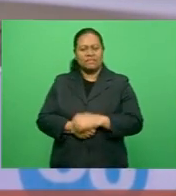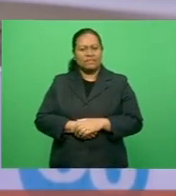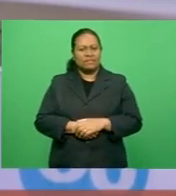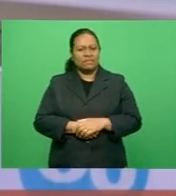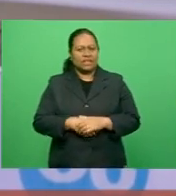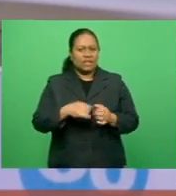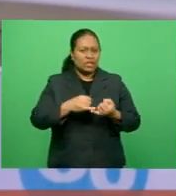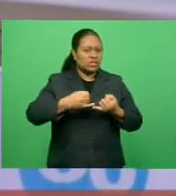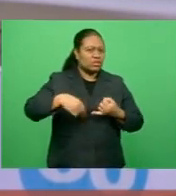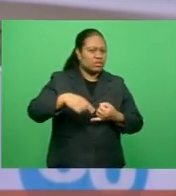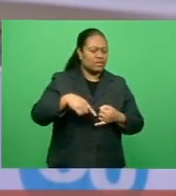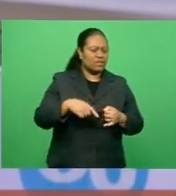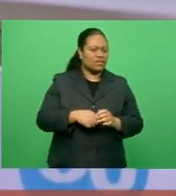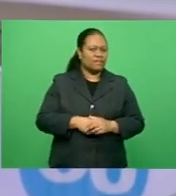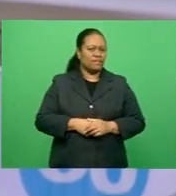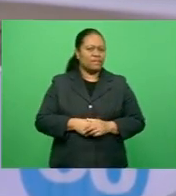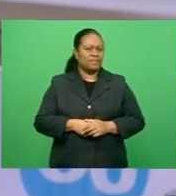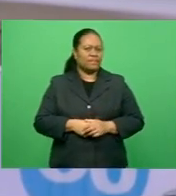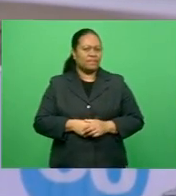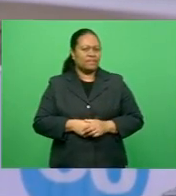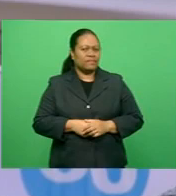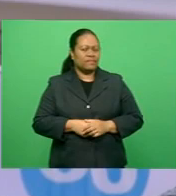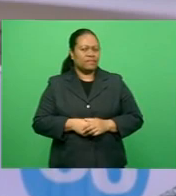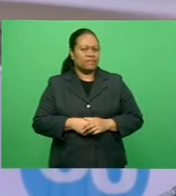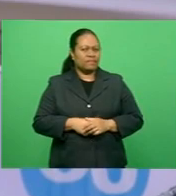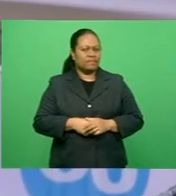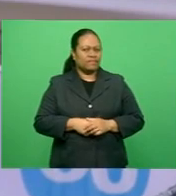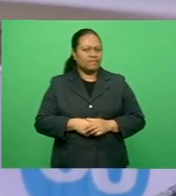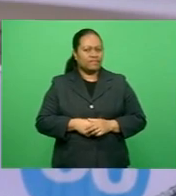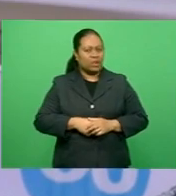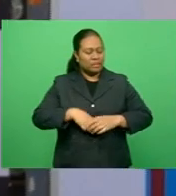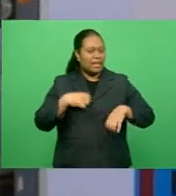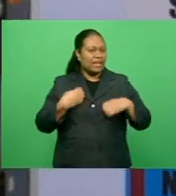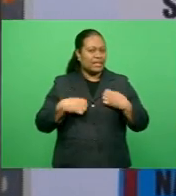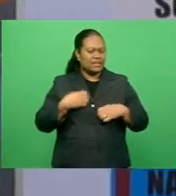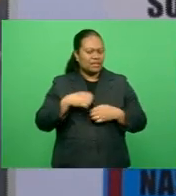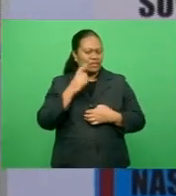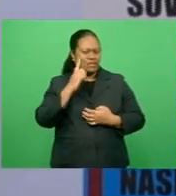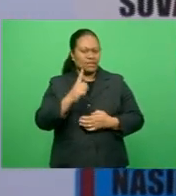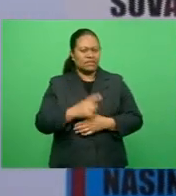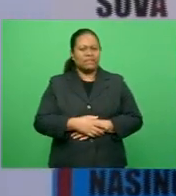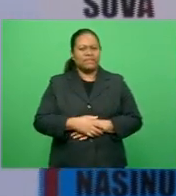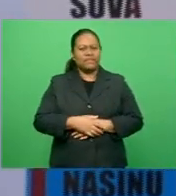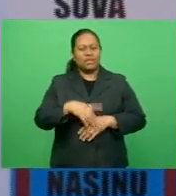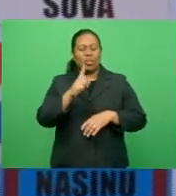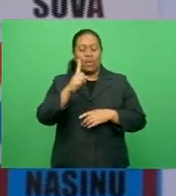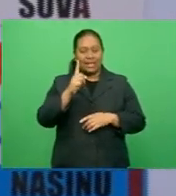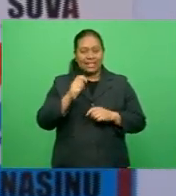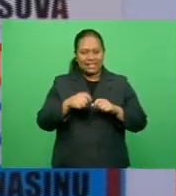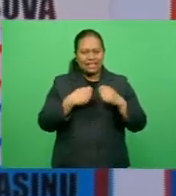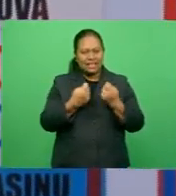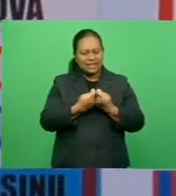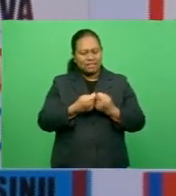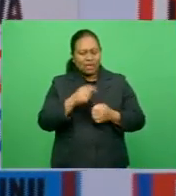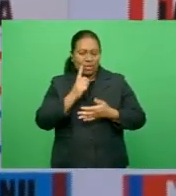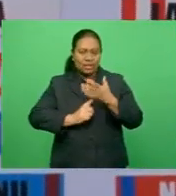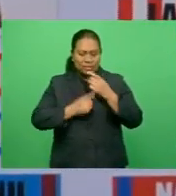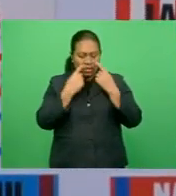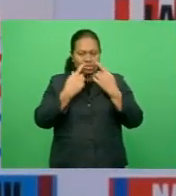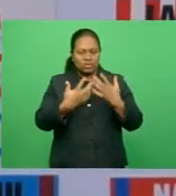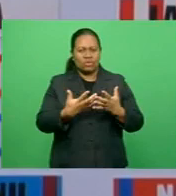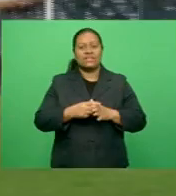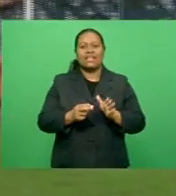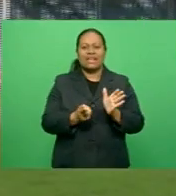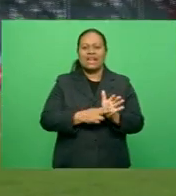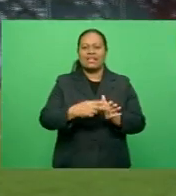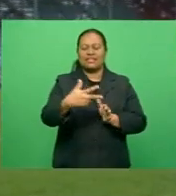Super Premier. Pool B, of course, exciting prospect. One team expected to cause upsets in the IDC is